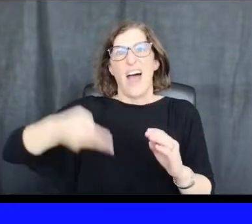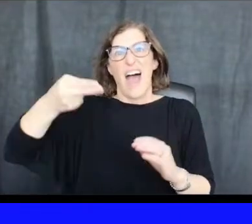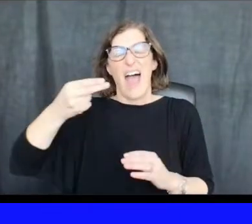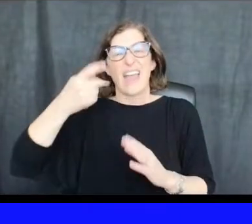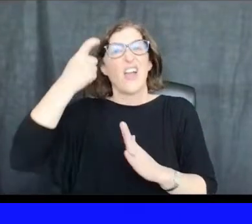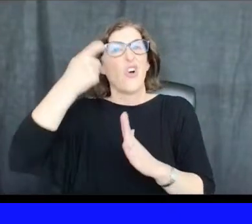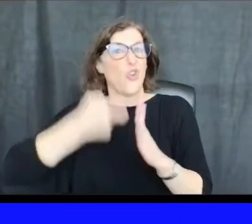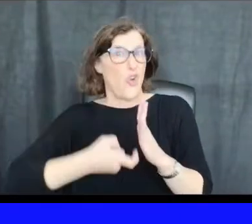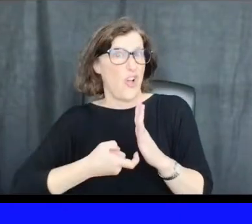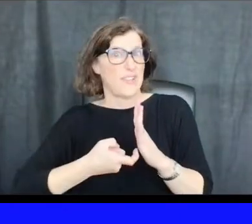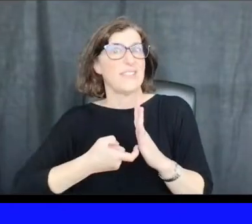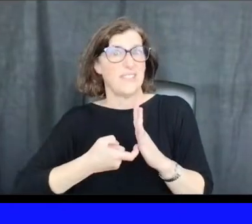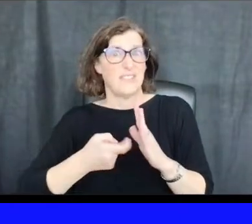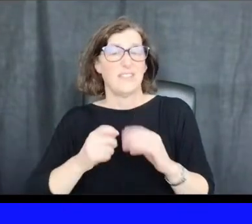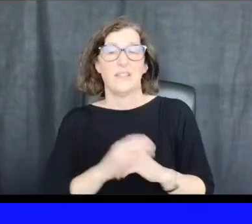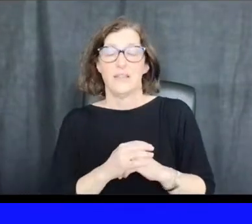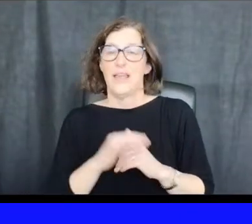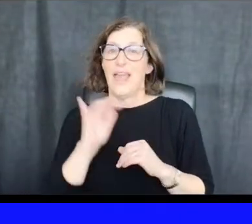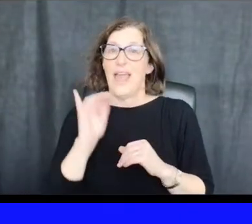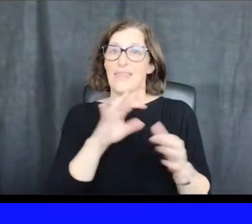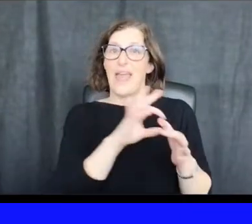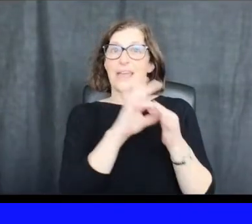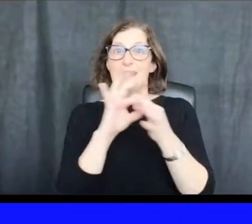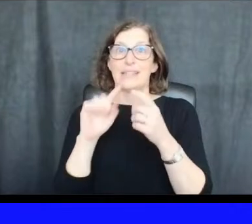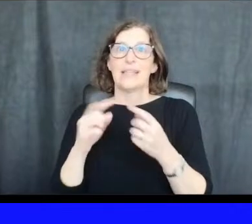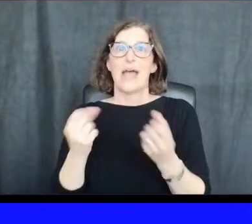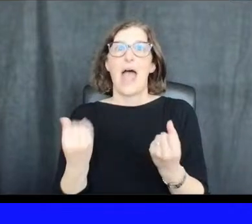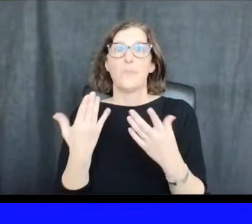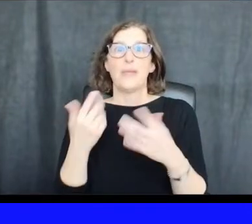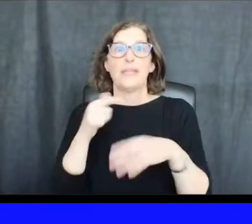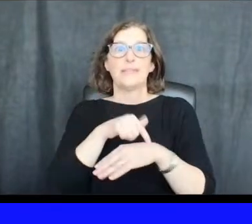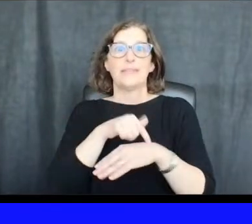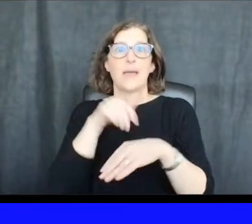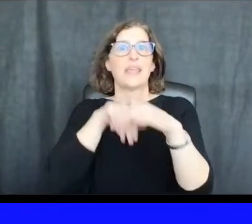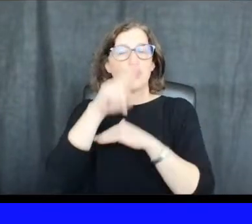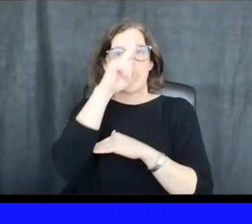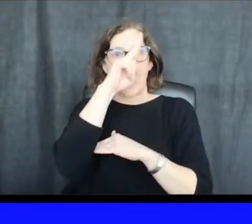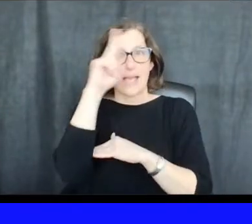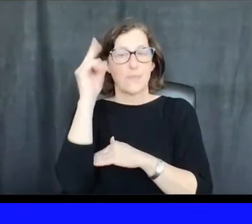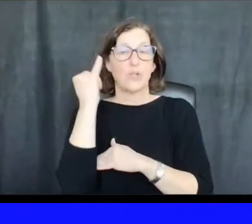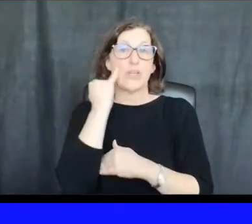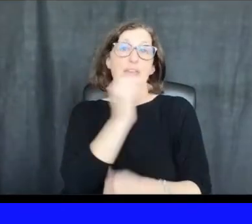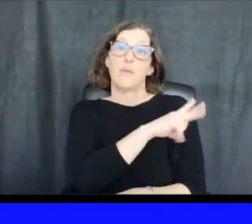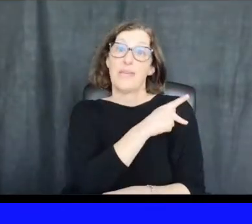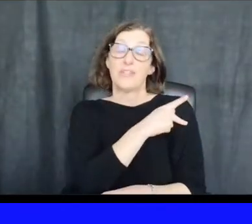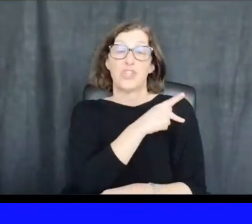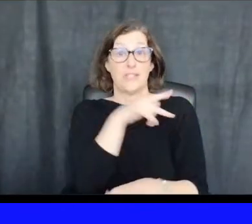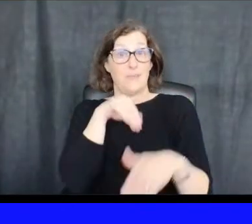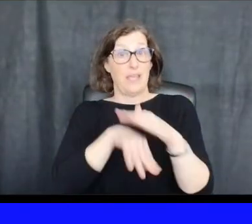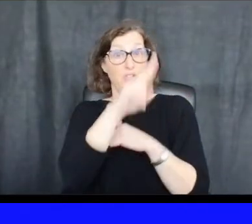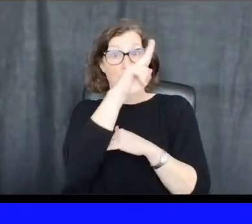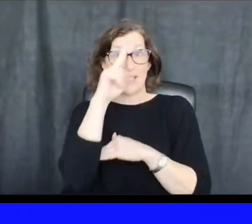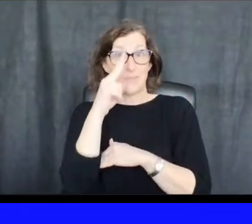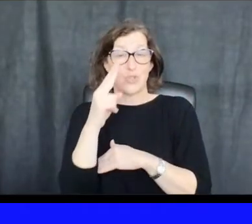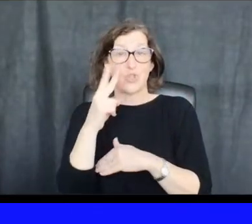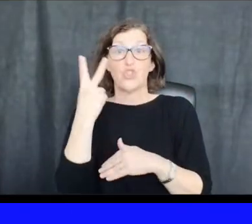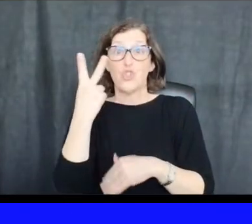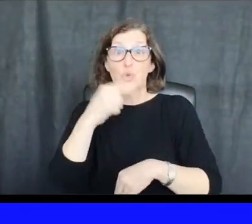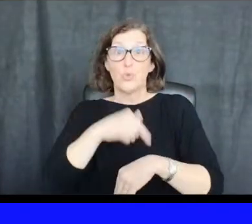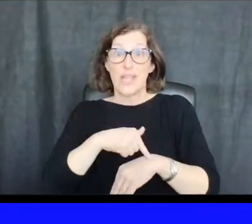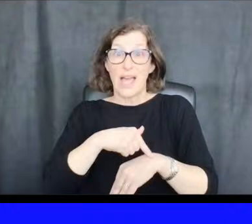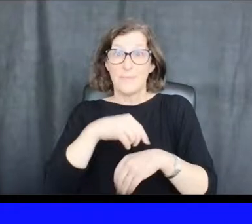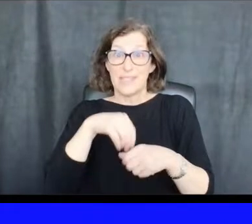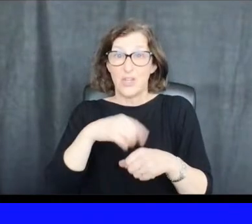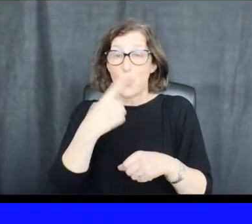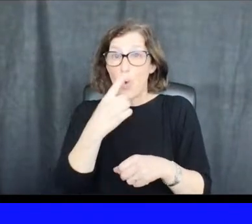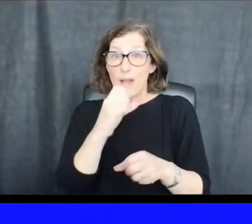illness that's leading them to those repeat admissions. It's probably the medical illness plus a number of social factors. So that group, which comes to